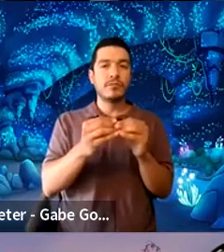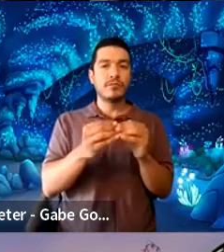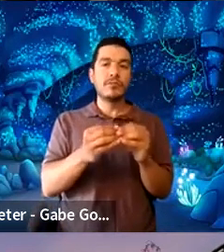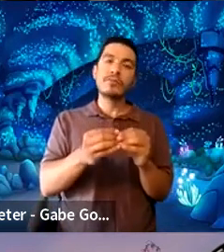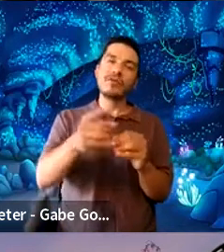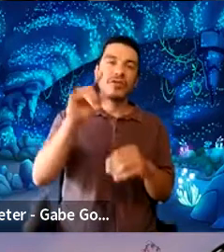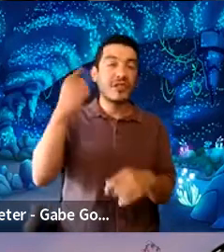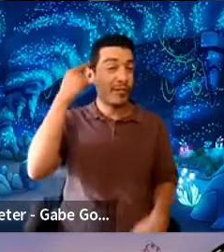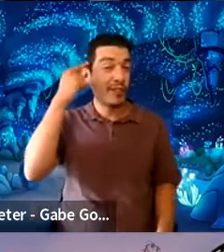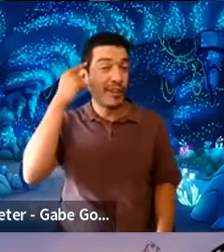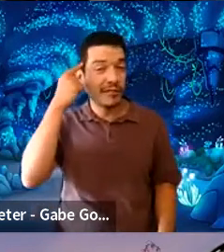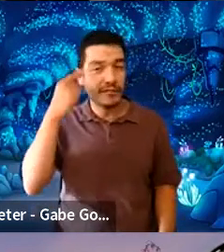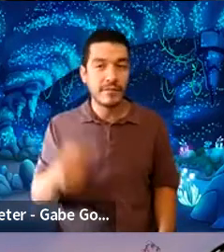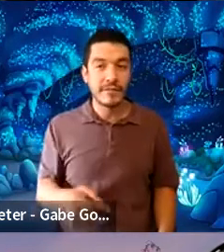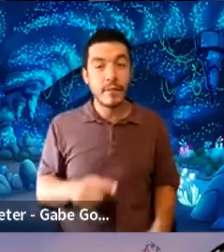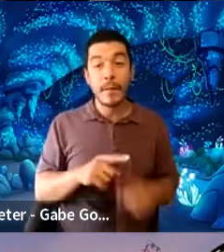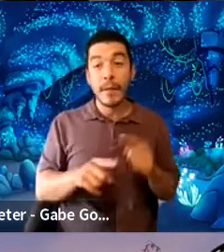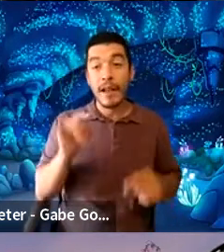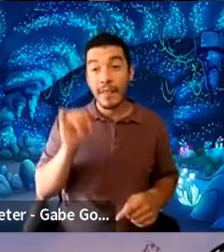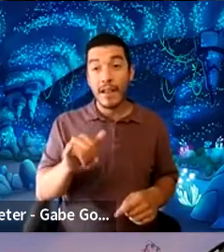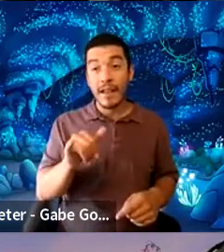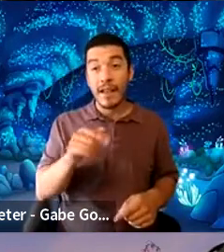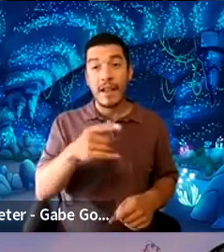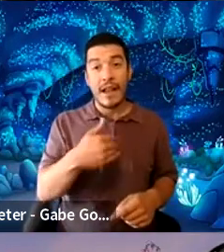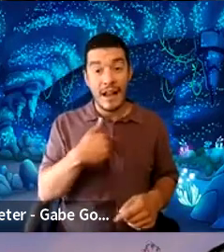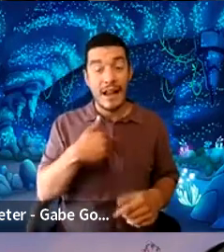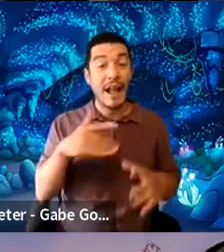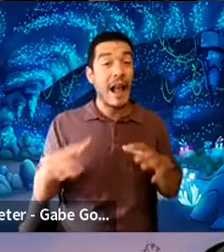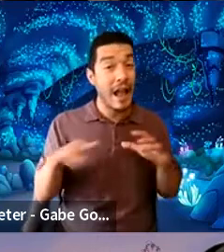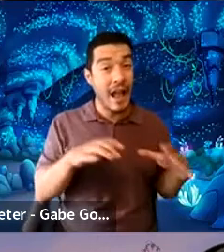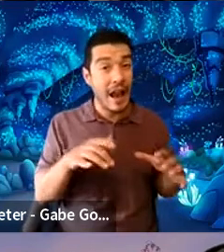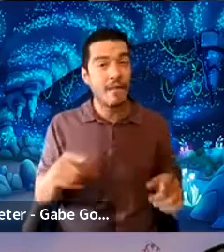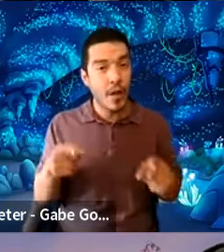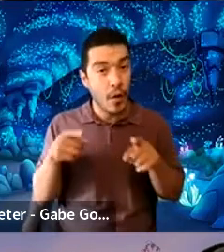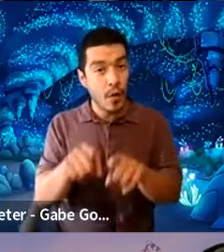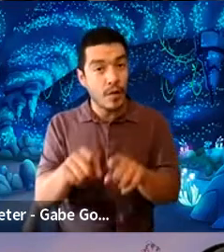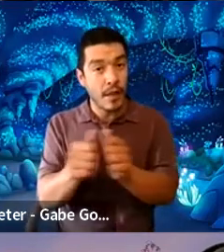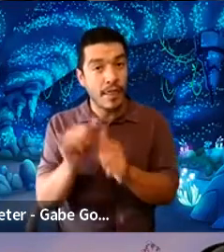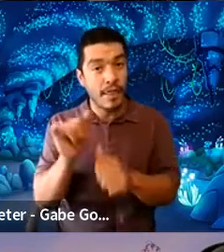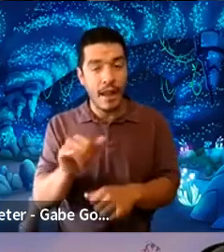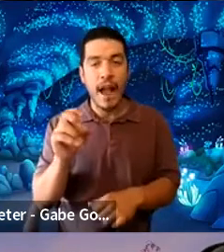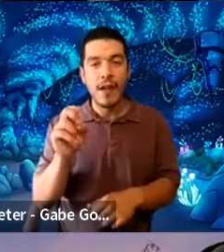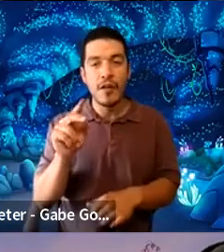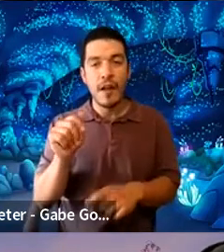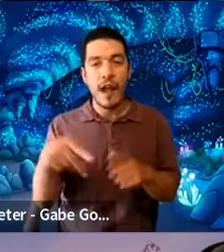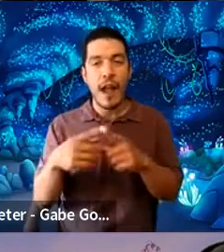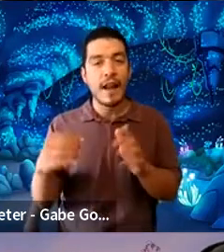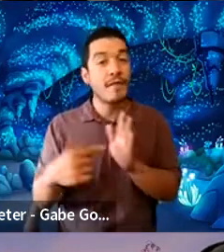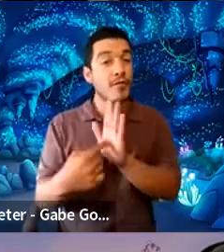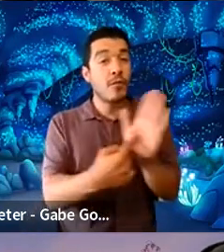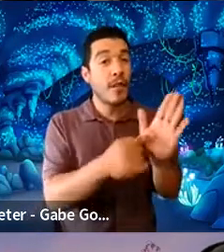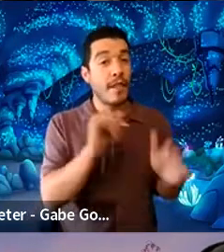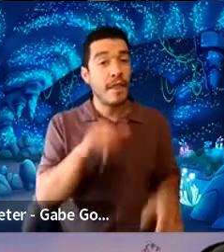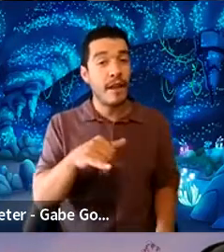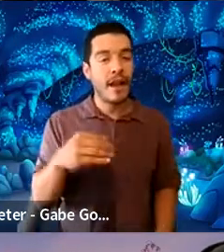you're just a brainiac, but there's an activity that goes along with that. And Eureka kind of shows that. And I